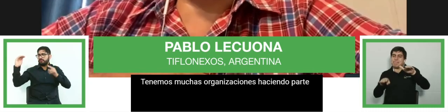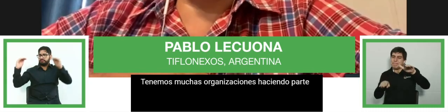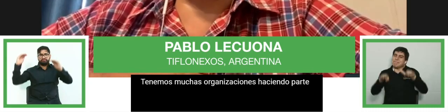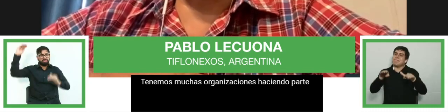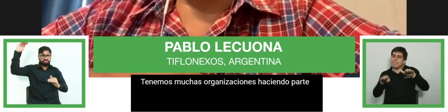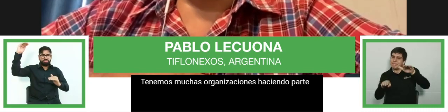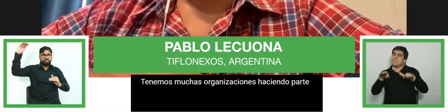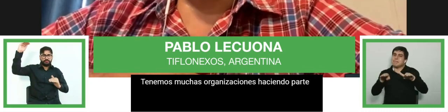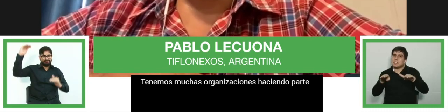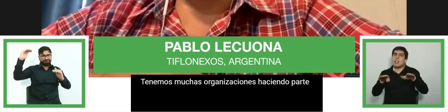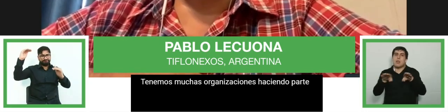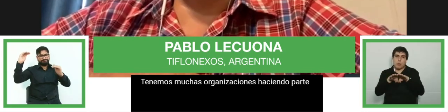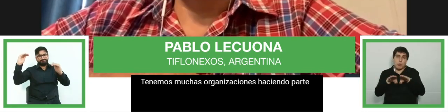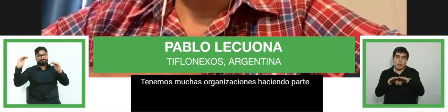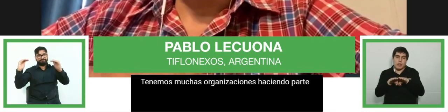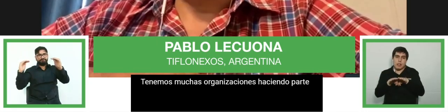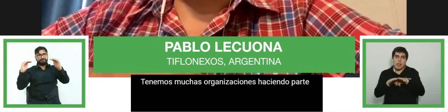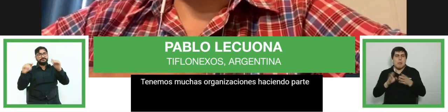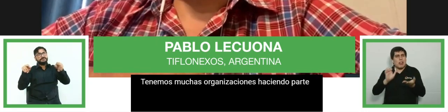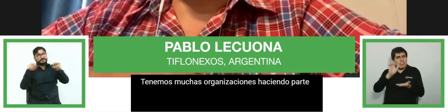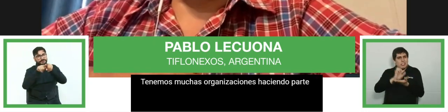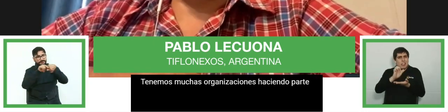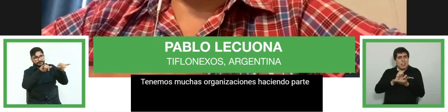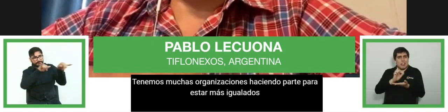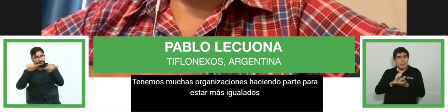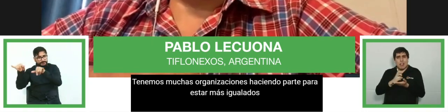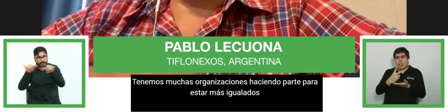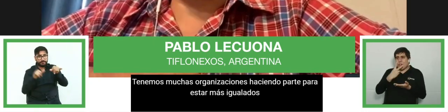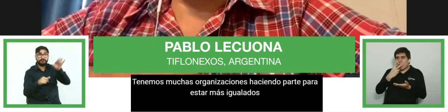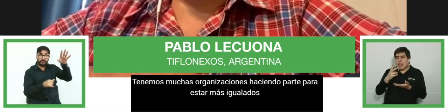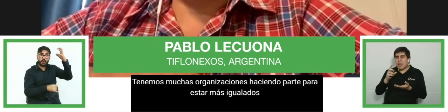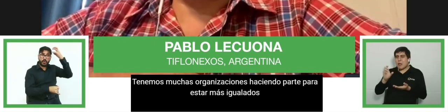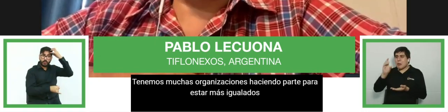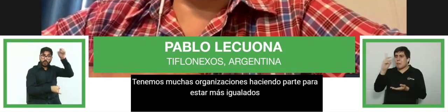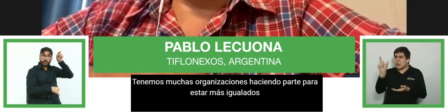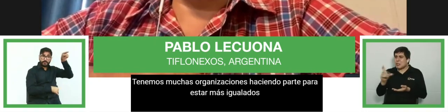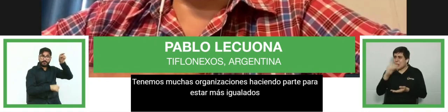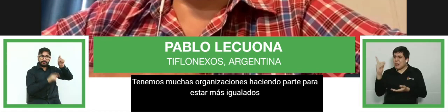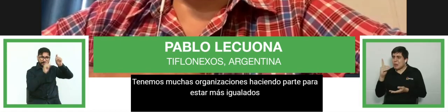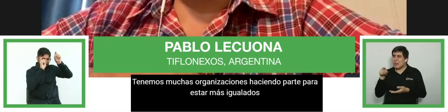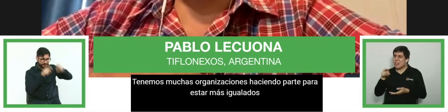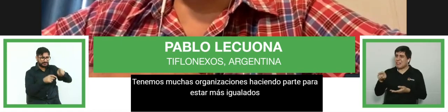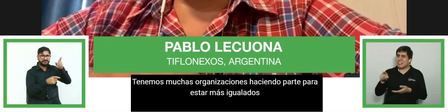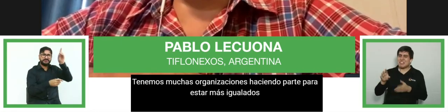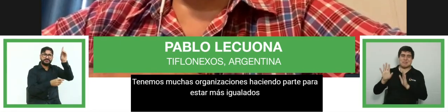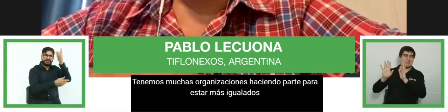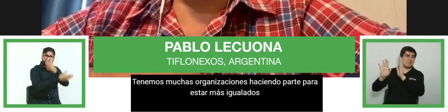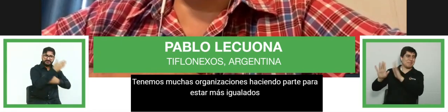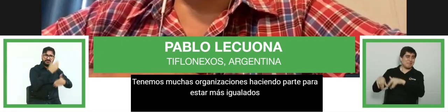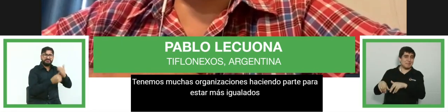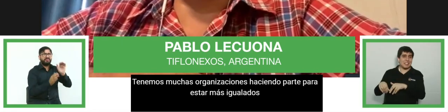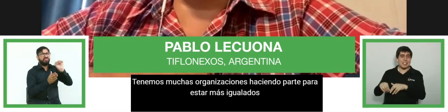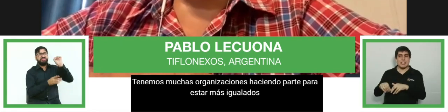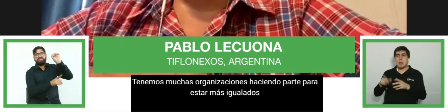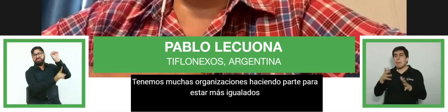states make the needs visible, and if we think that people with disability are between 10 and 15%